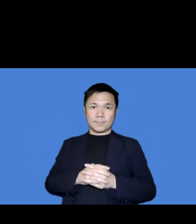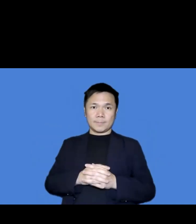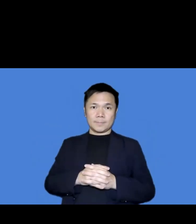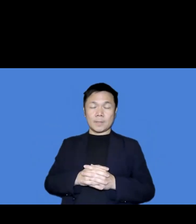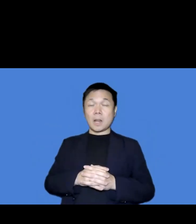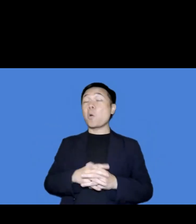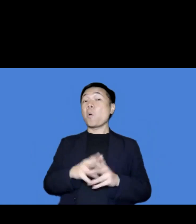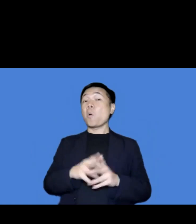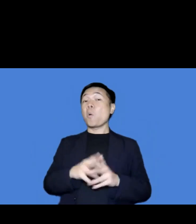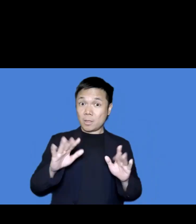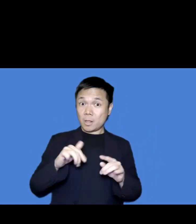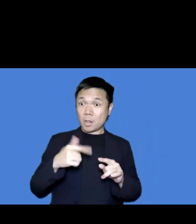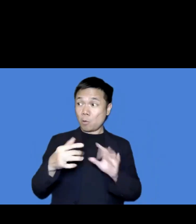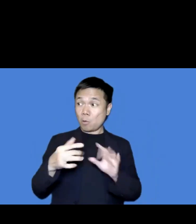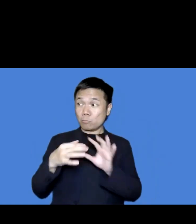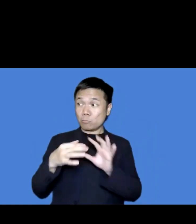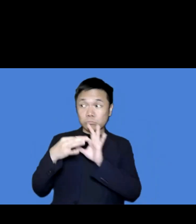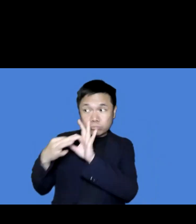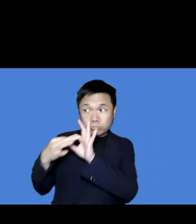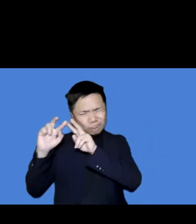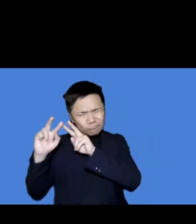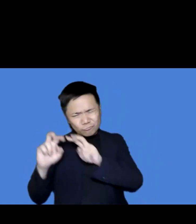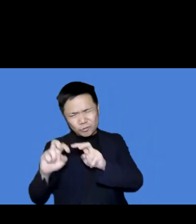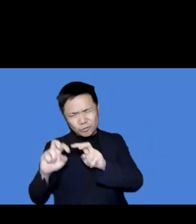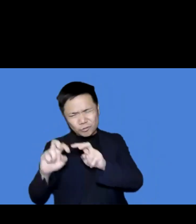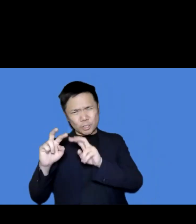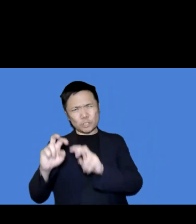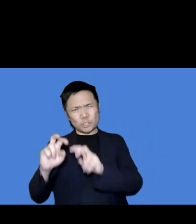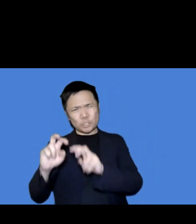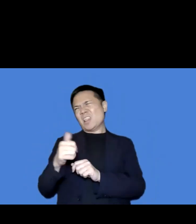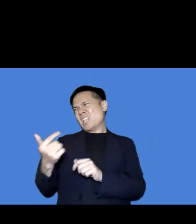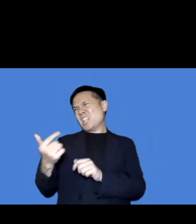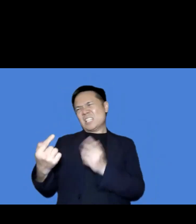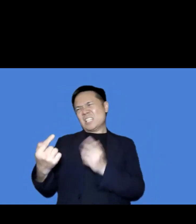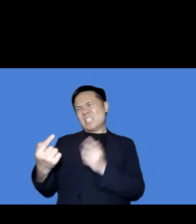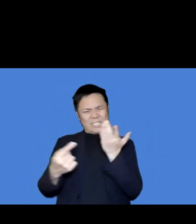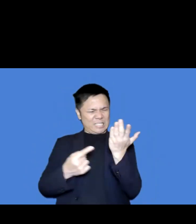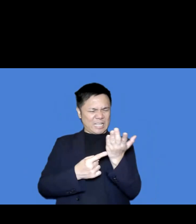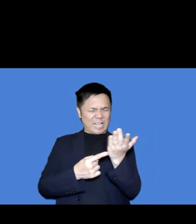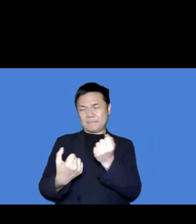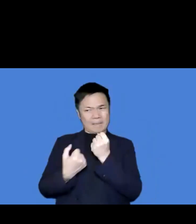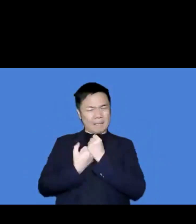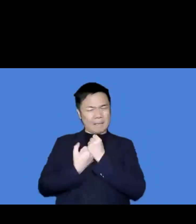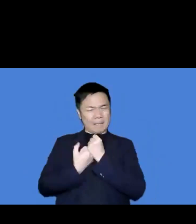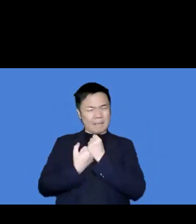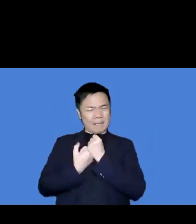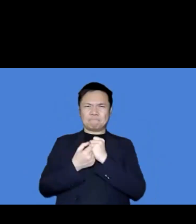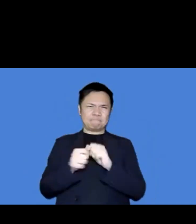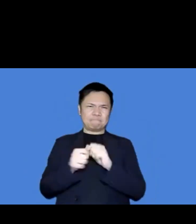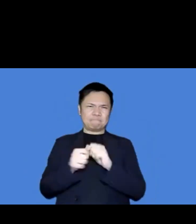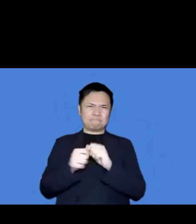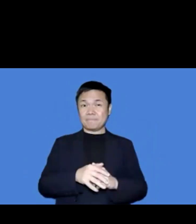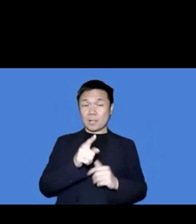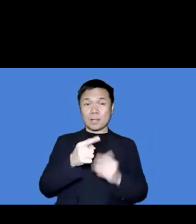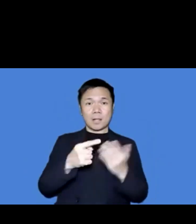on that, but the research bit, but we lack a lot of the time with the technological assistance that, somebody from the technology